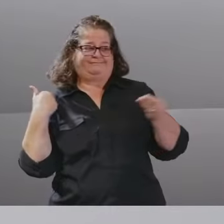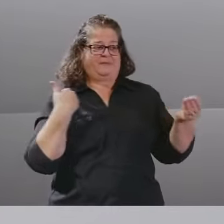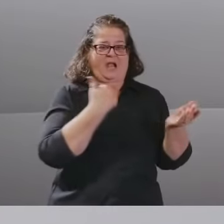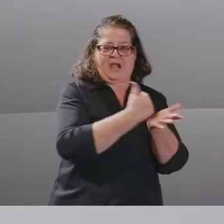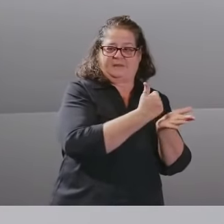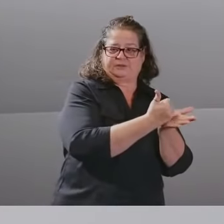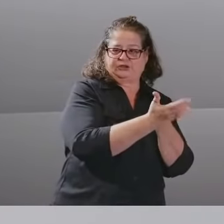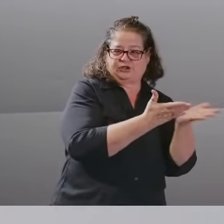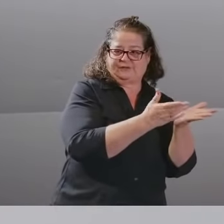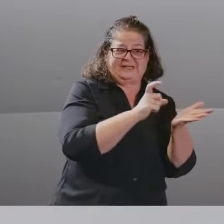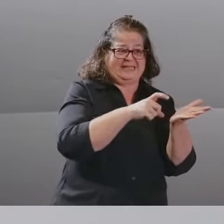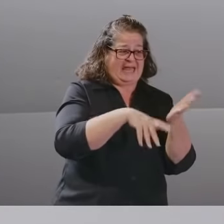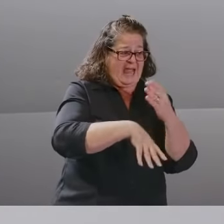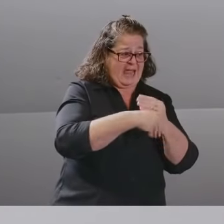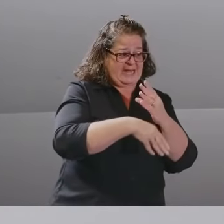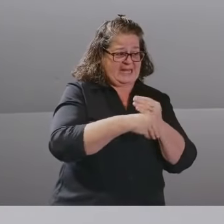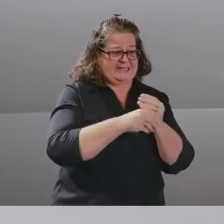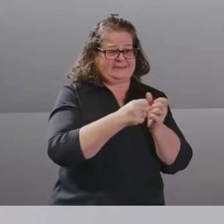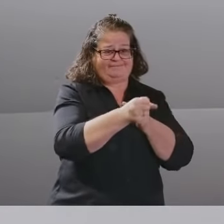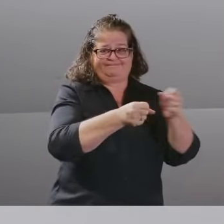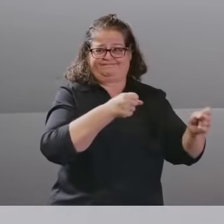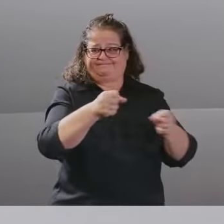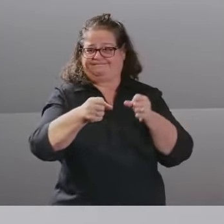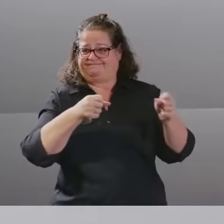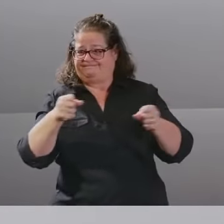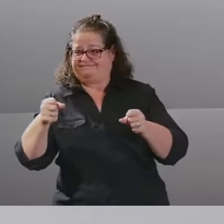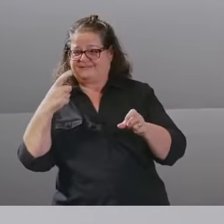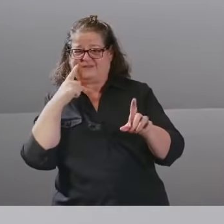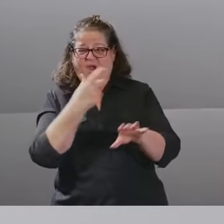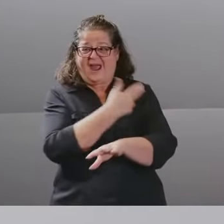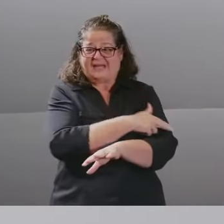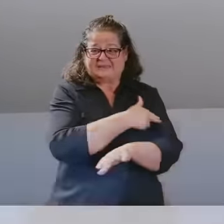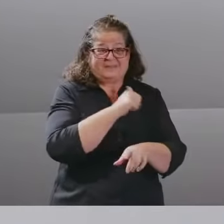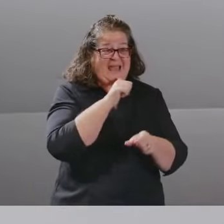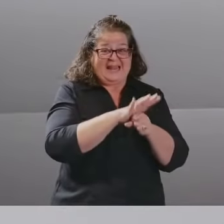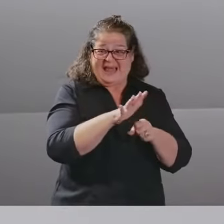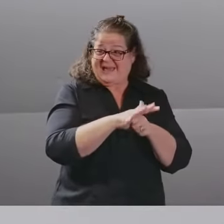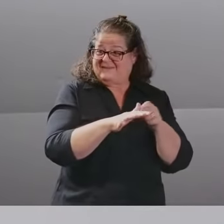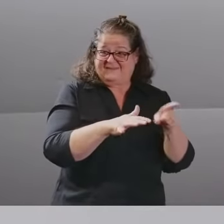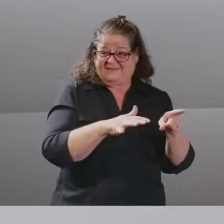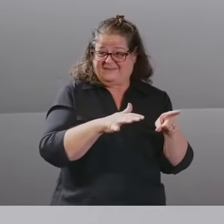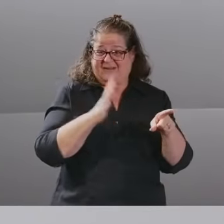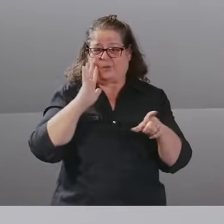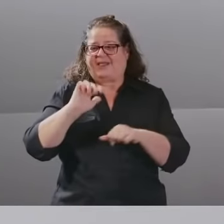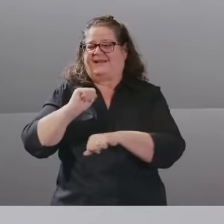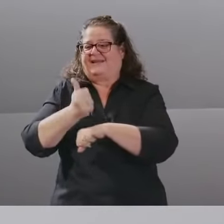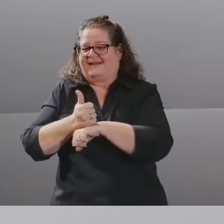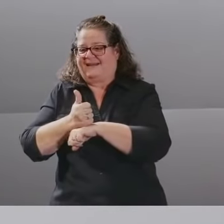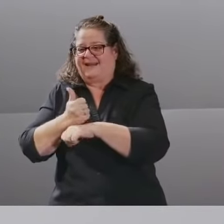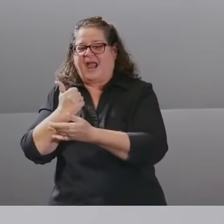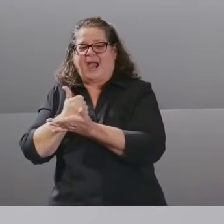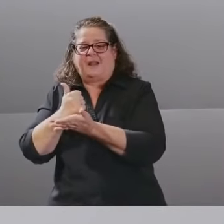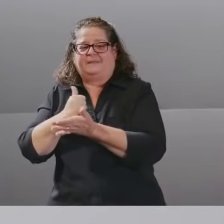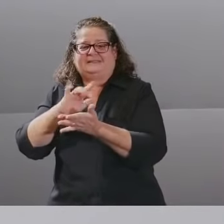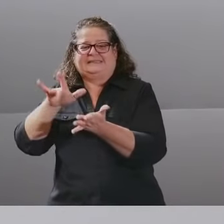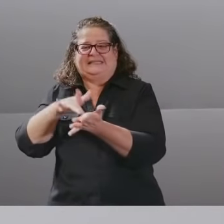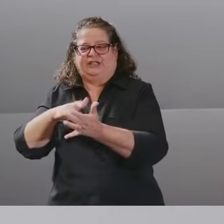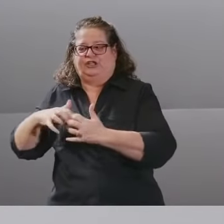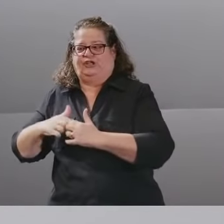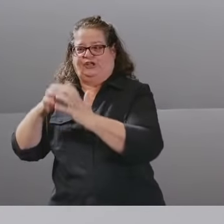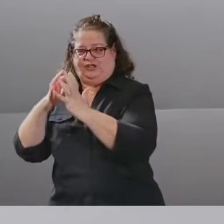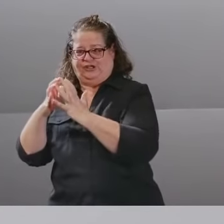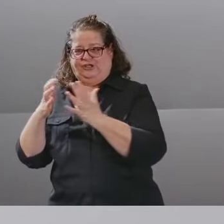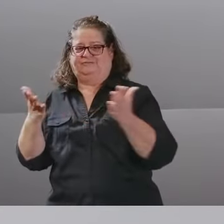know, I couldn't be prouder of the way we've worked together with our local communities, with our state leaders that